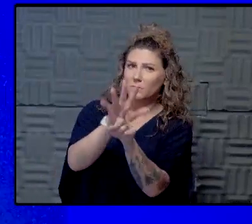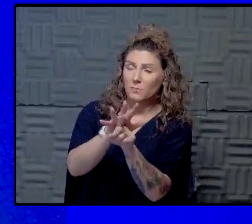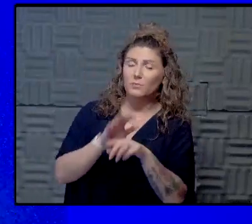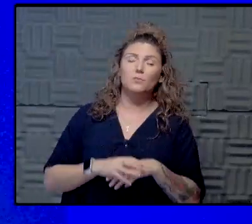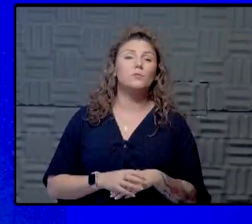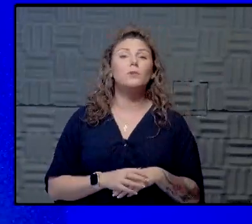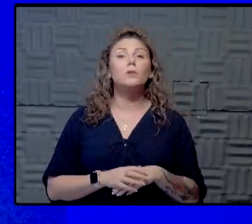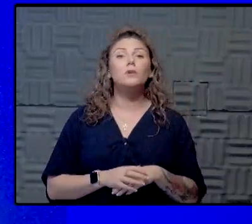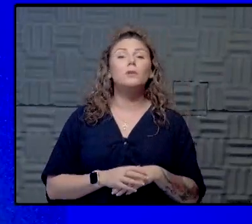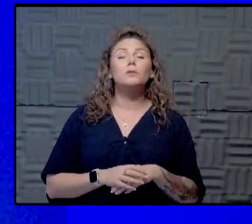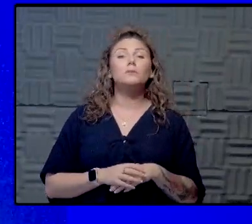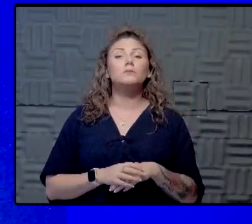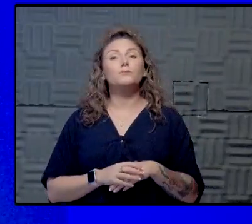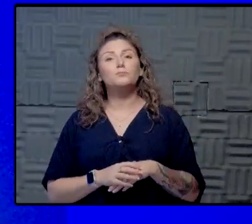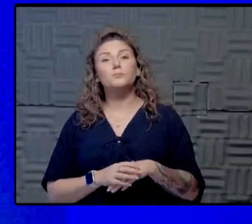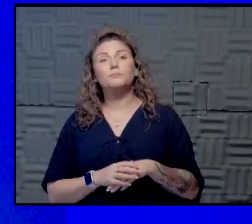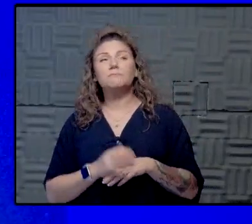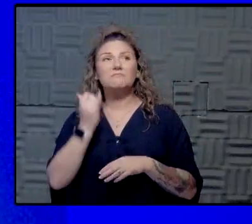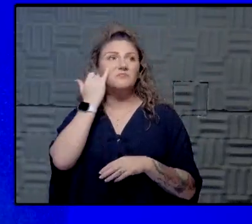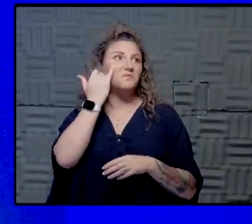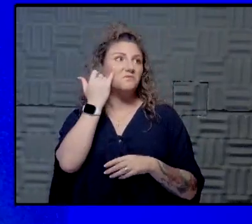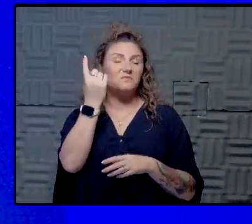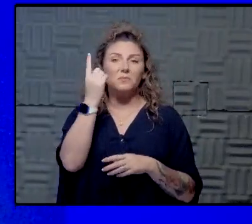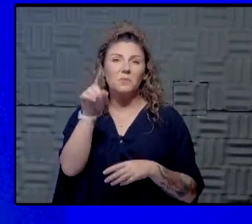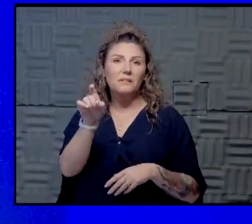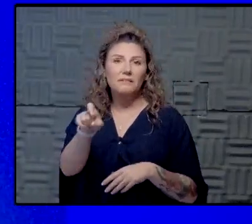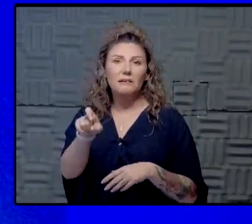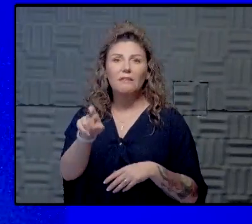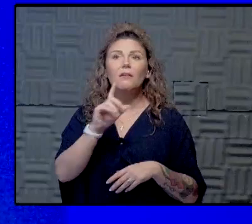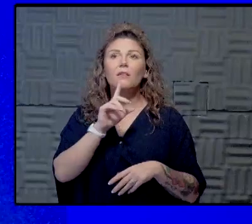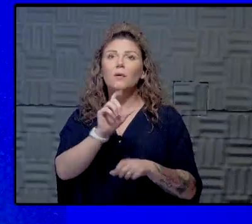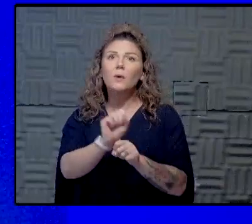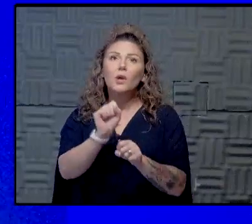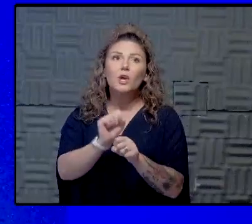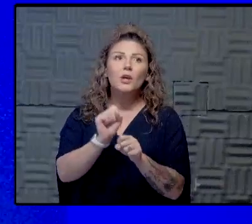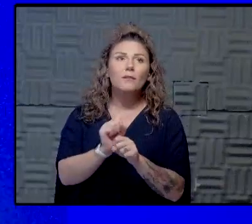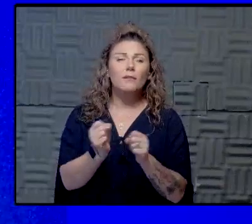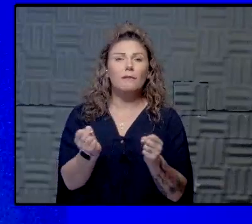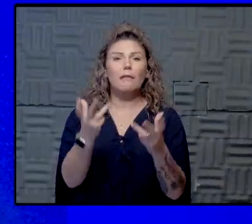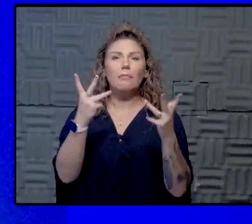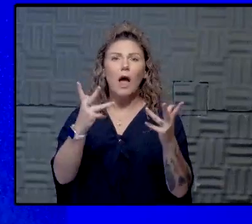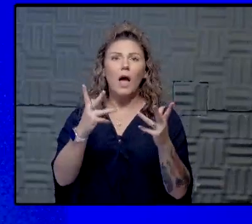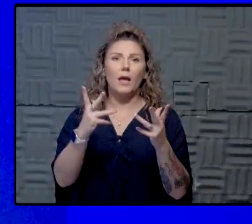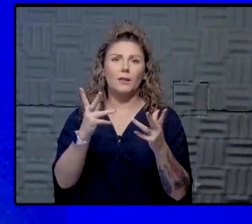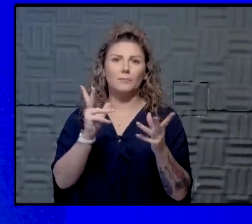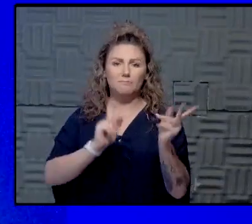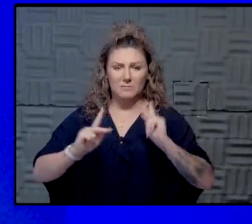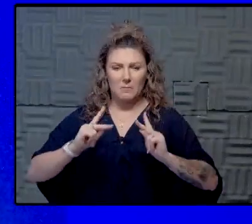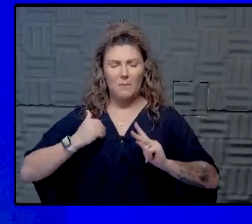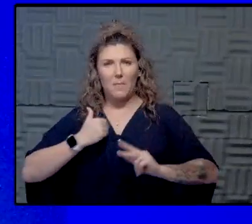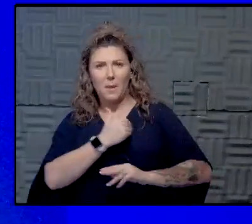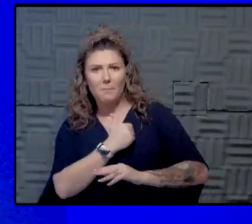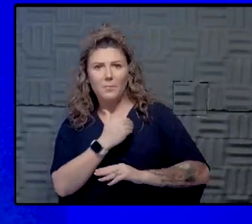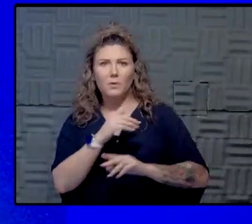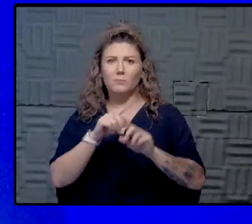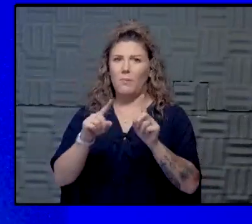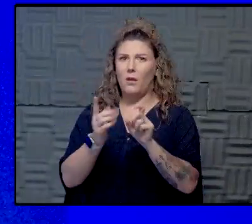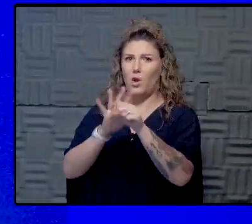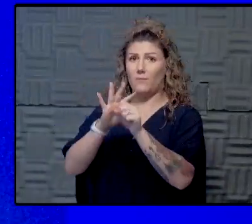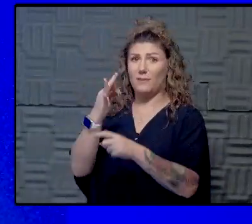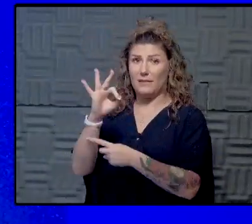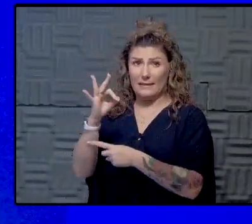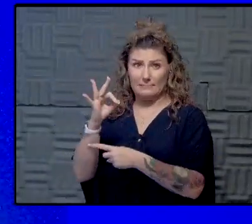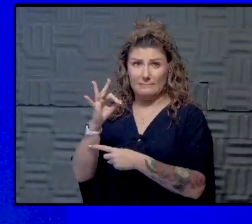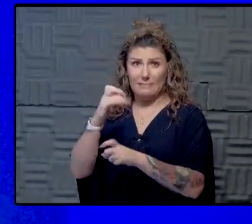if somebody has a need for something where they need to be working with a lot of team members, but they are COVID-19 positive,